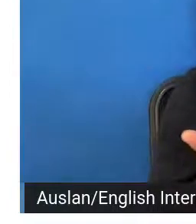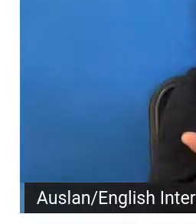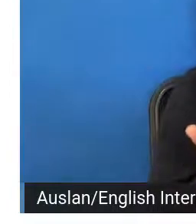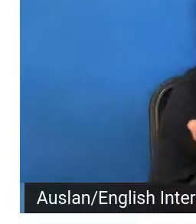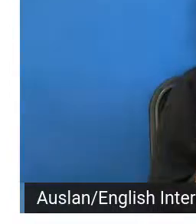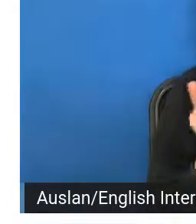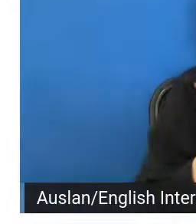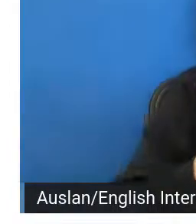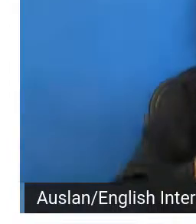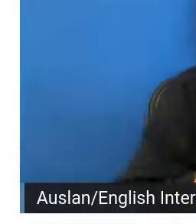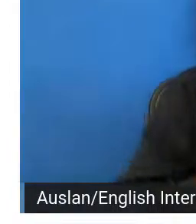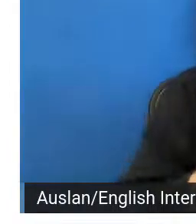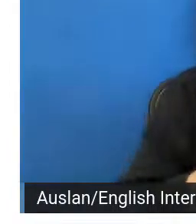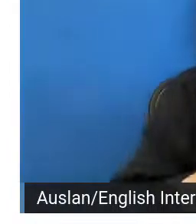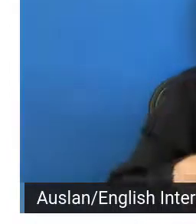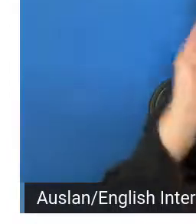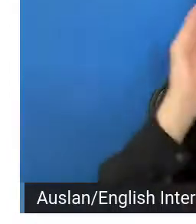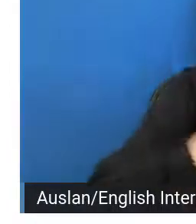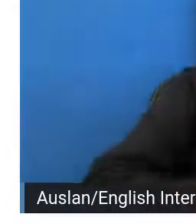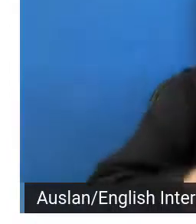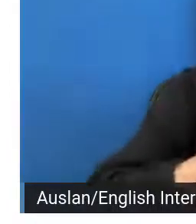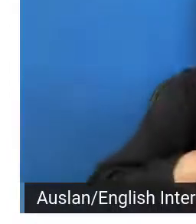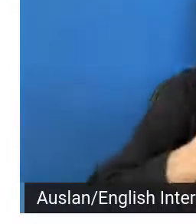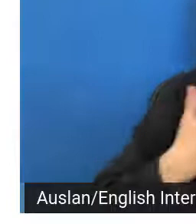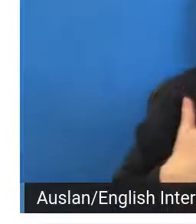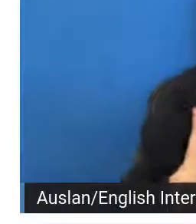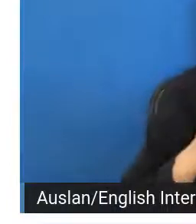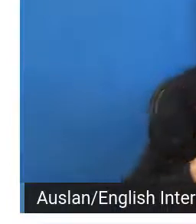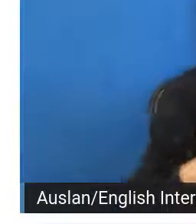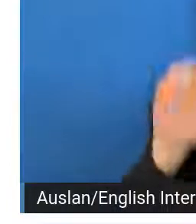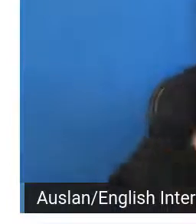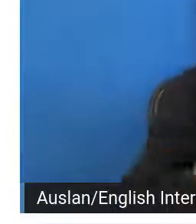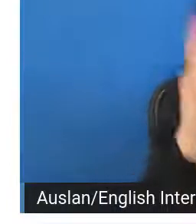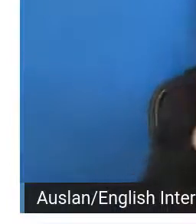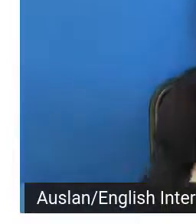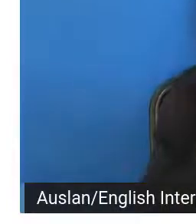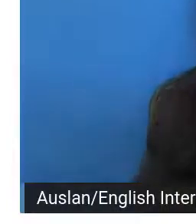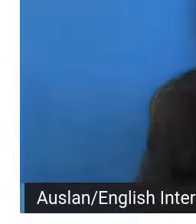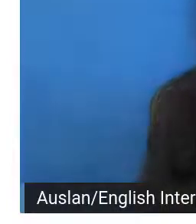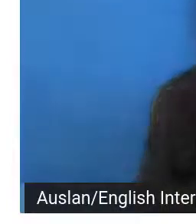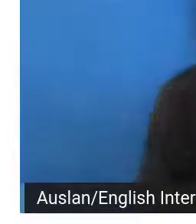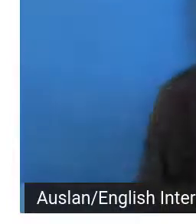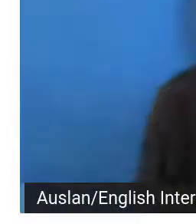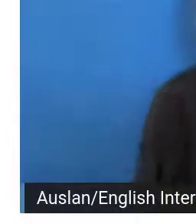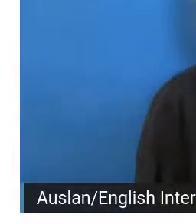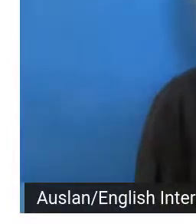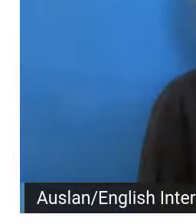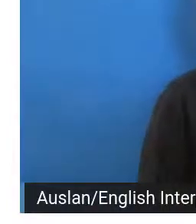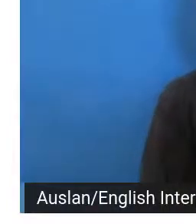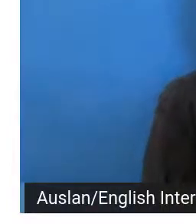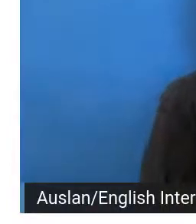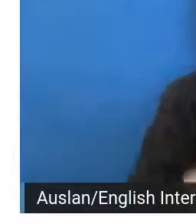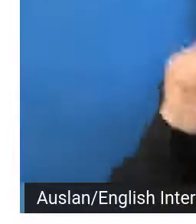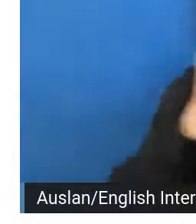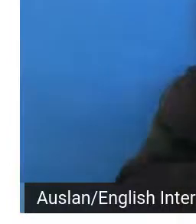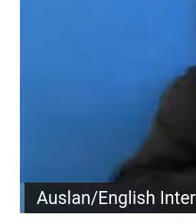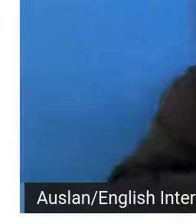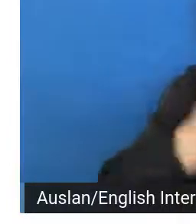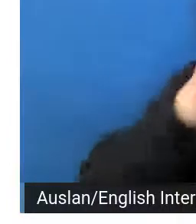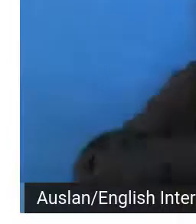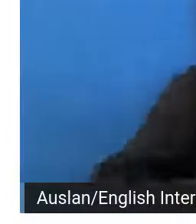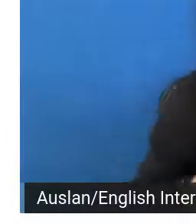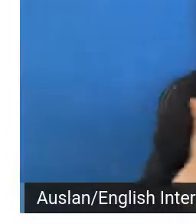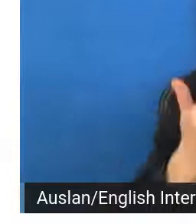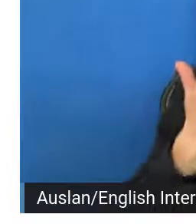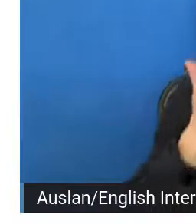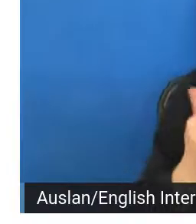young ones. Get them excited about science again. Yeah, absolutely. Hey, thank you so much, Corey and Fee. And we are going